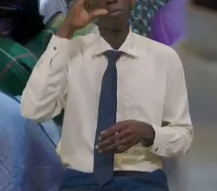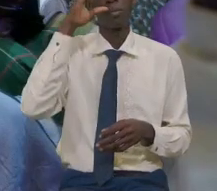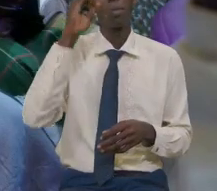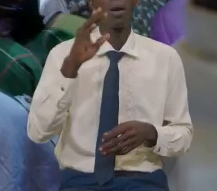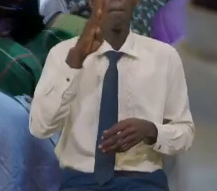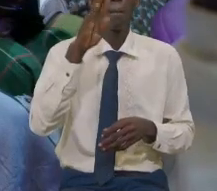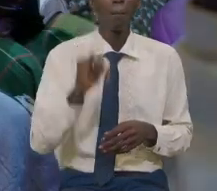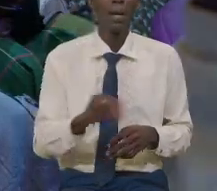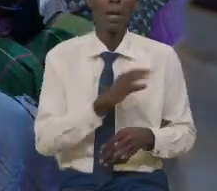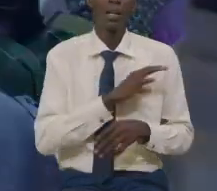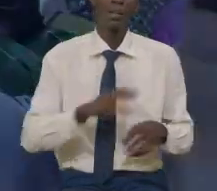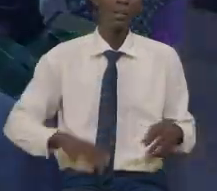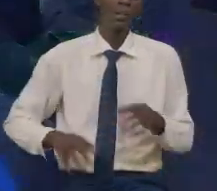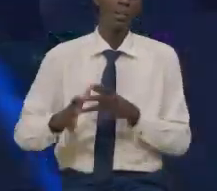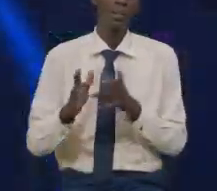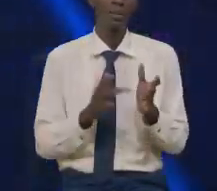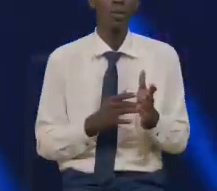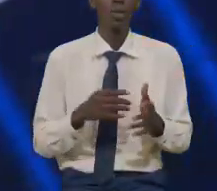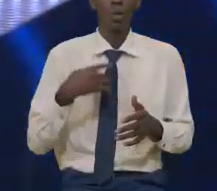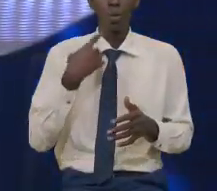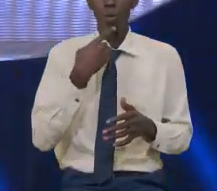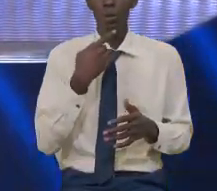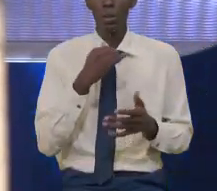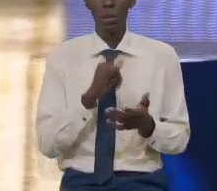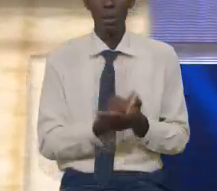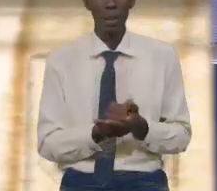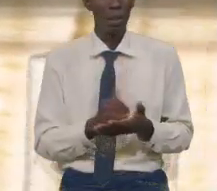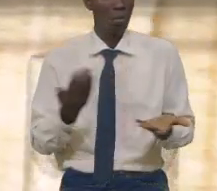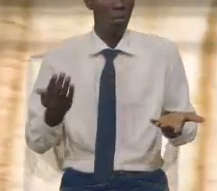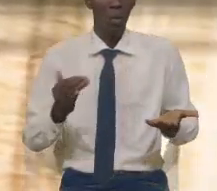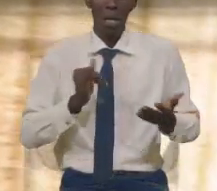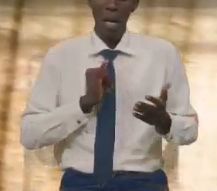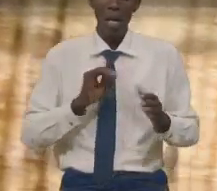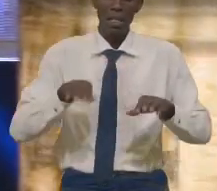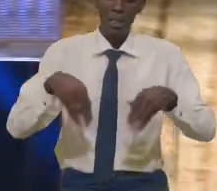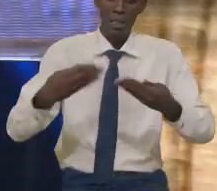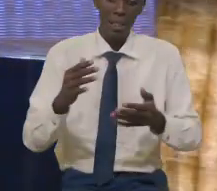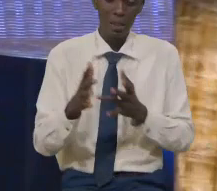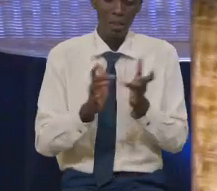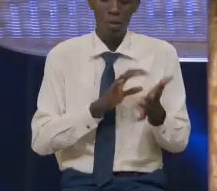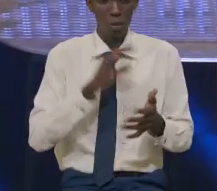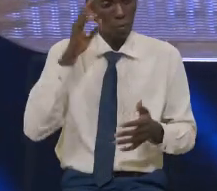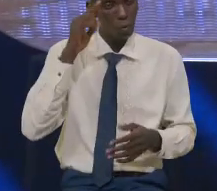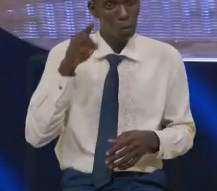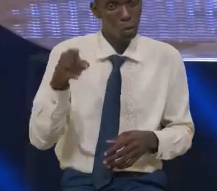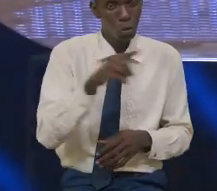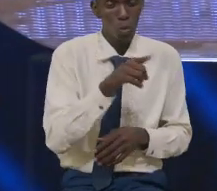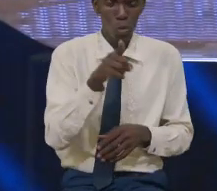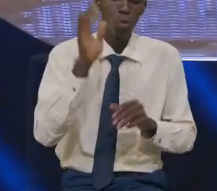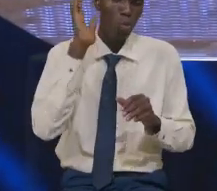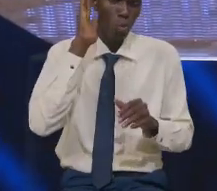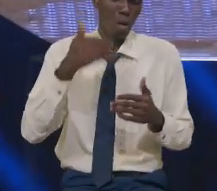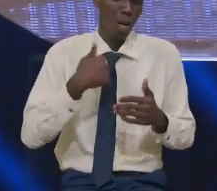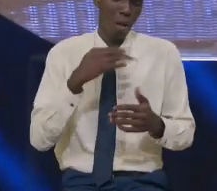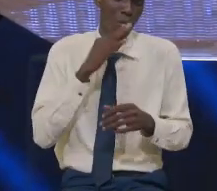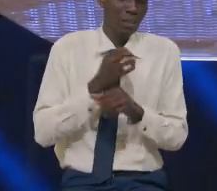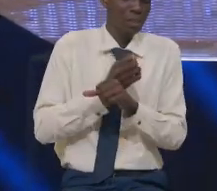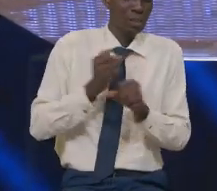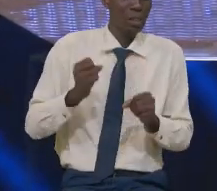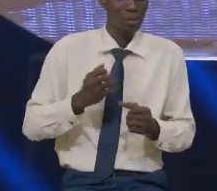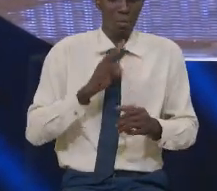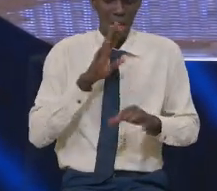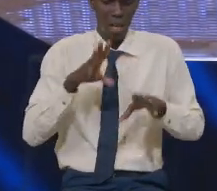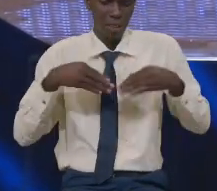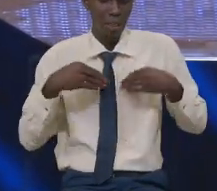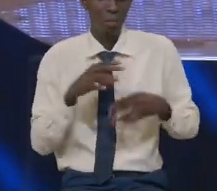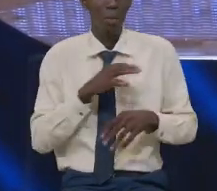by Jesus Christ. You will say, I gave Jesus Christ for you. You could have been saved. You could have been born again, but you